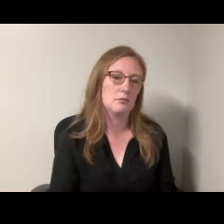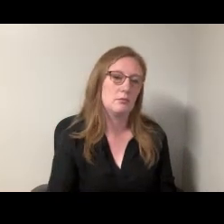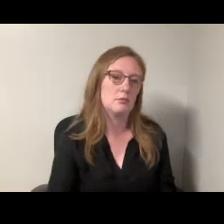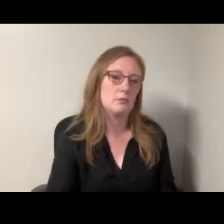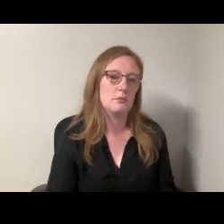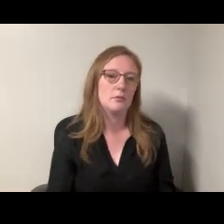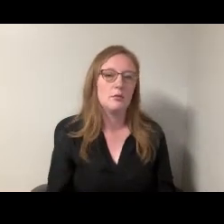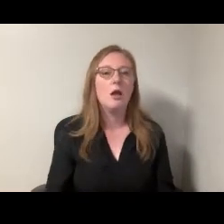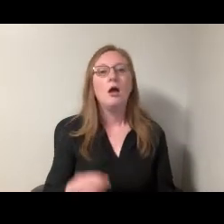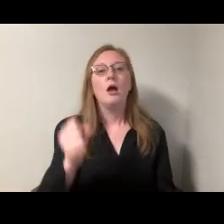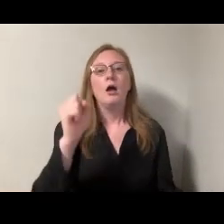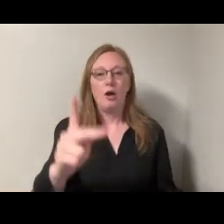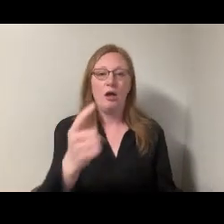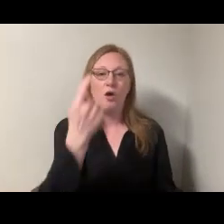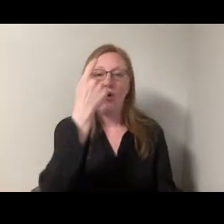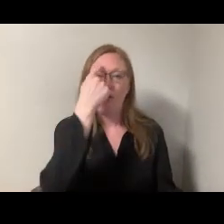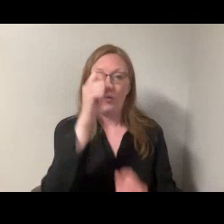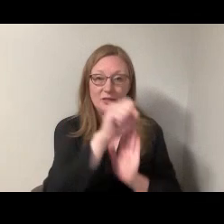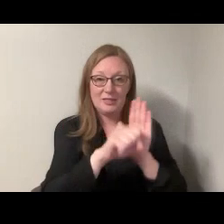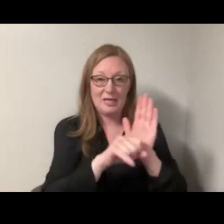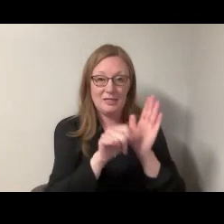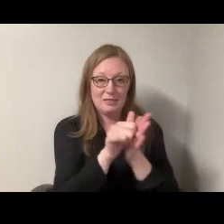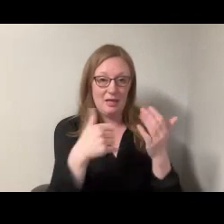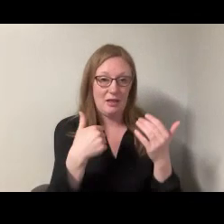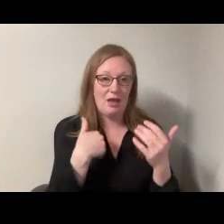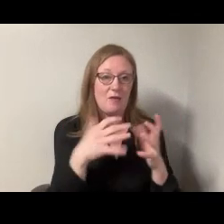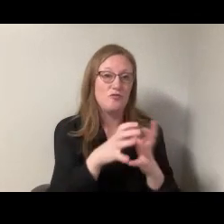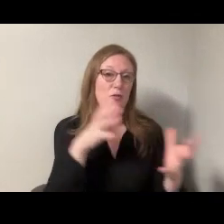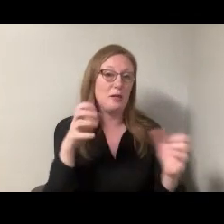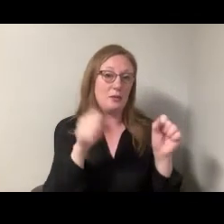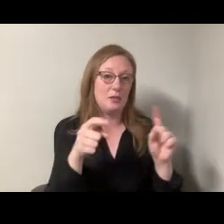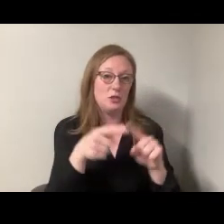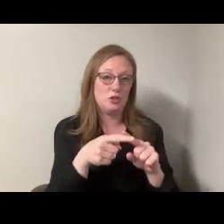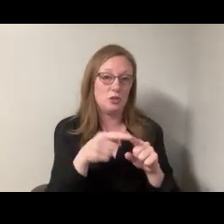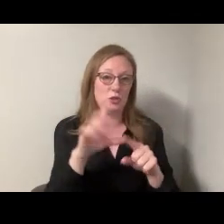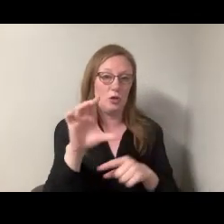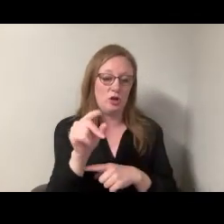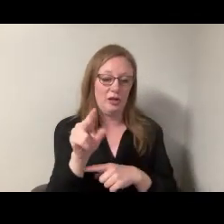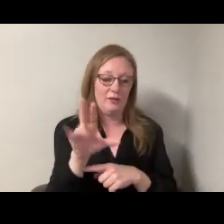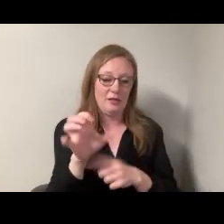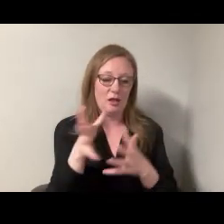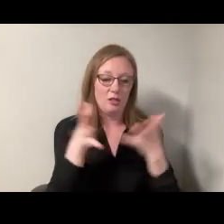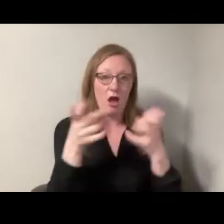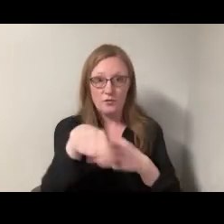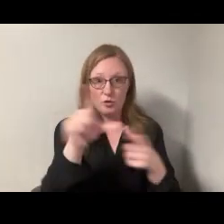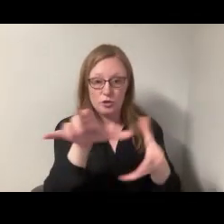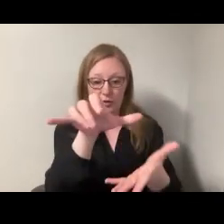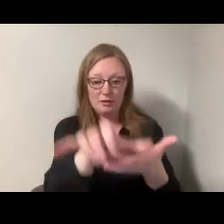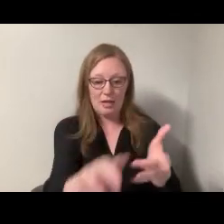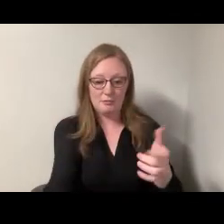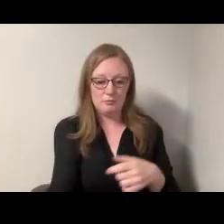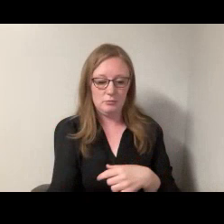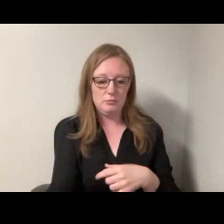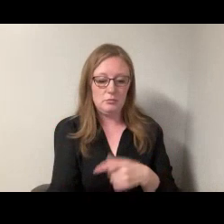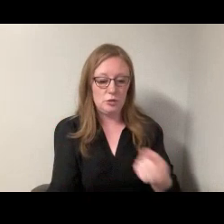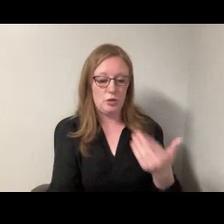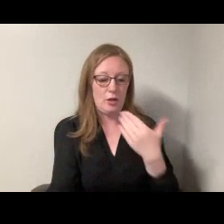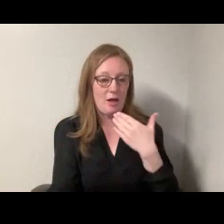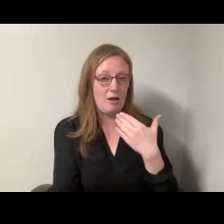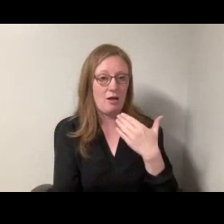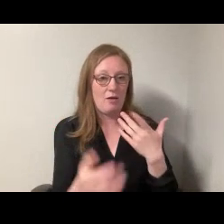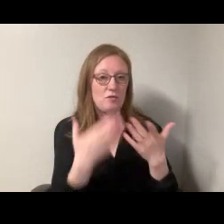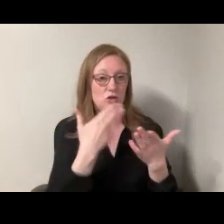states have a tremendous ability to convene. You need to, like I said, a lot of you are doing this. If you're in a big catastrophic event,